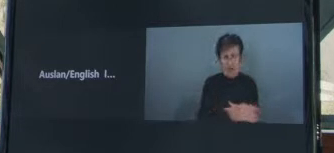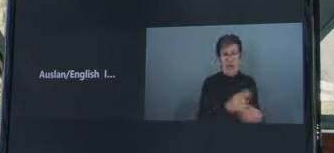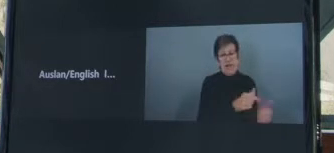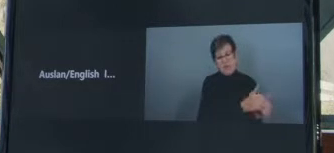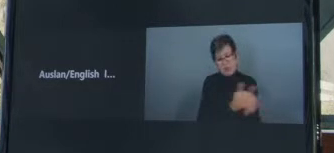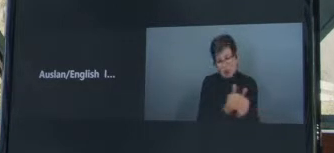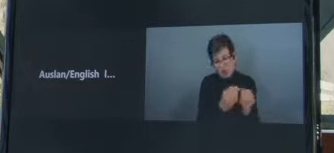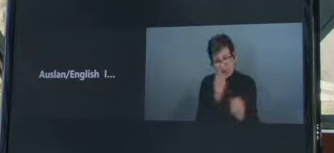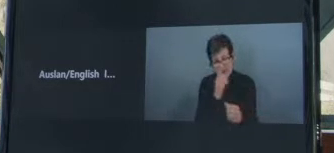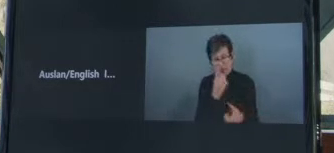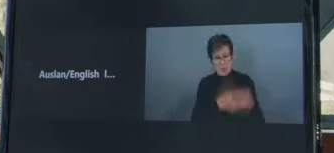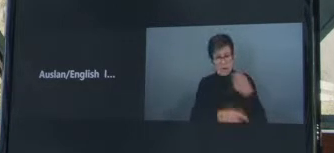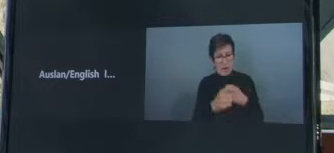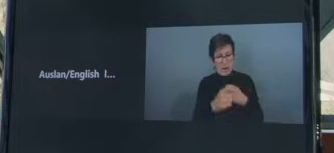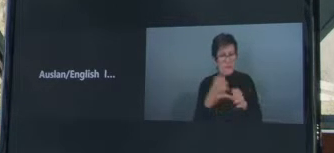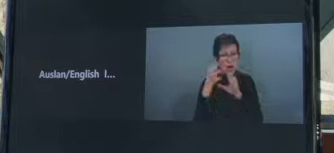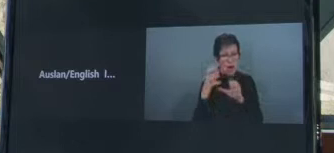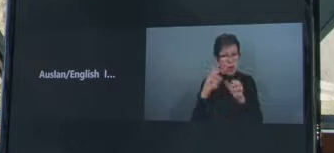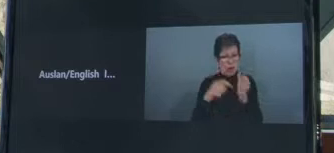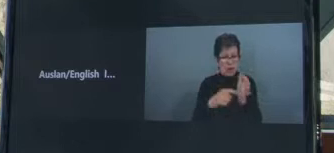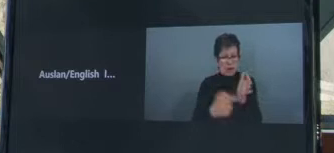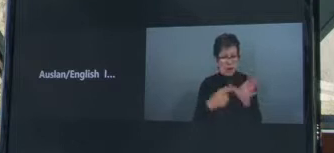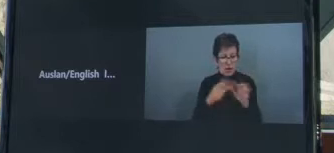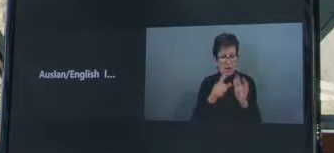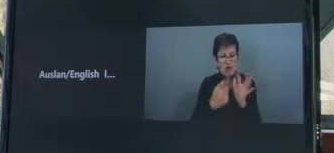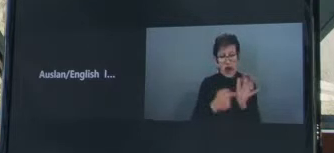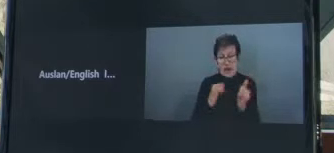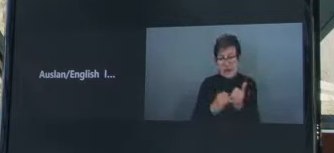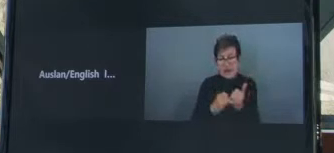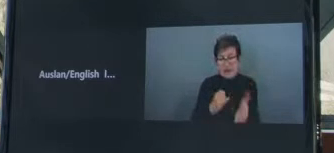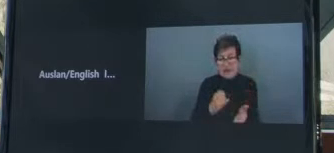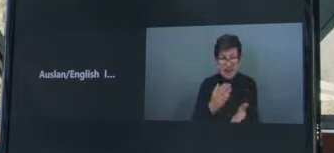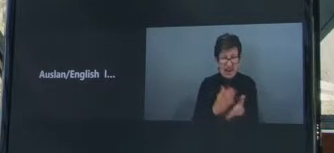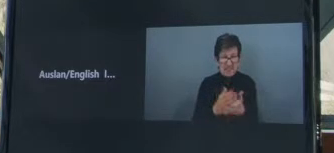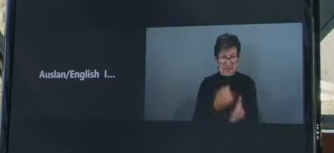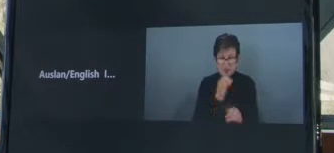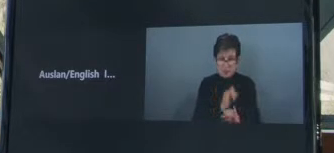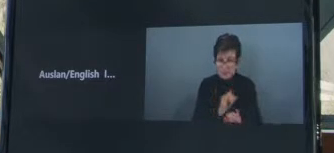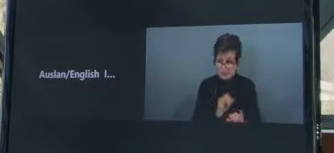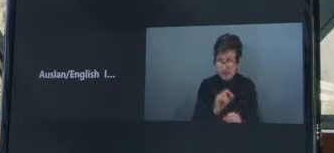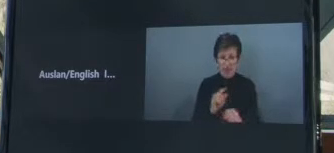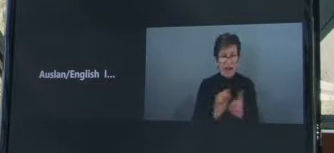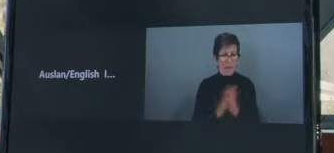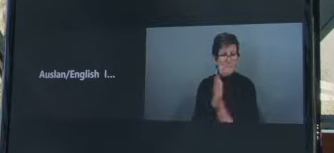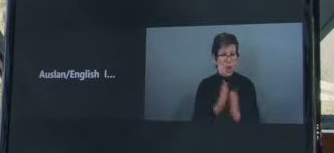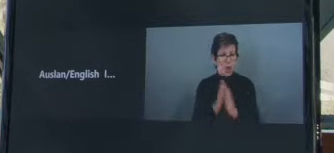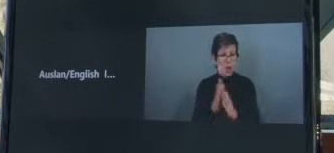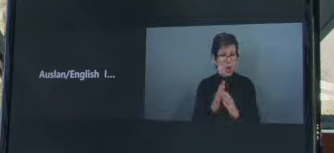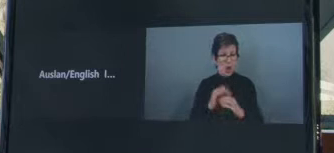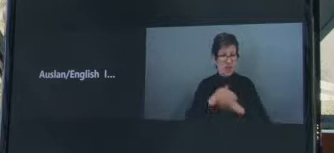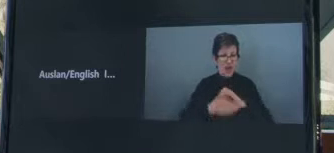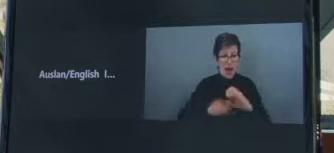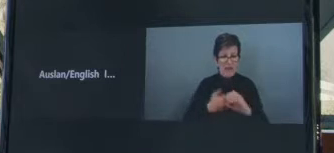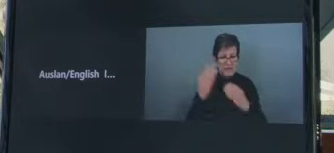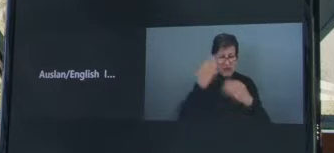are probably criminals in the sense that they're burning the husks at night to avoid the penalties of dumping them